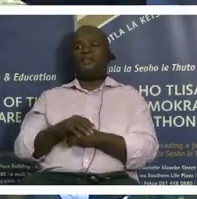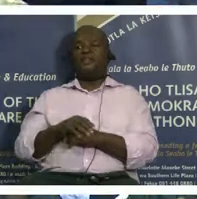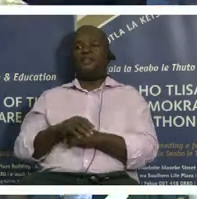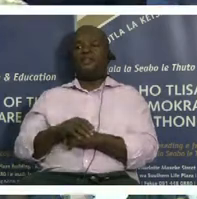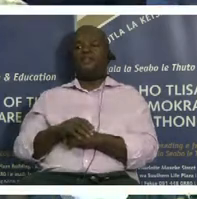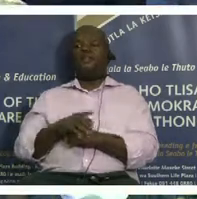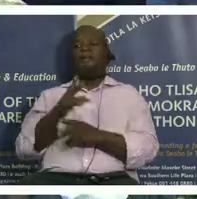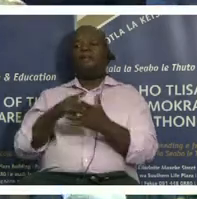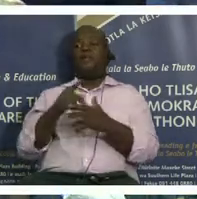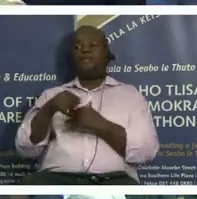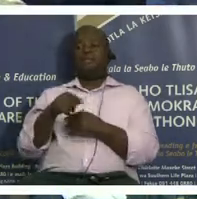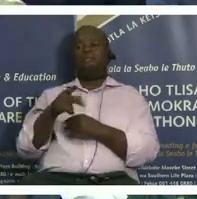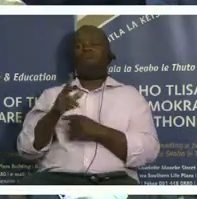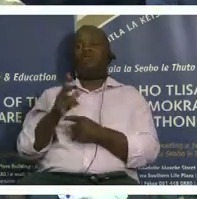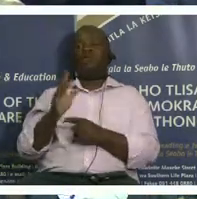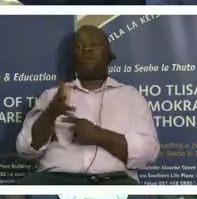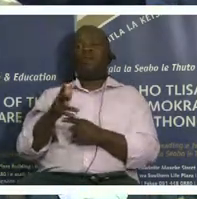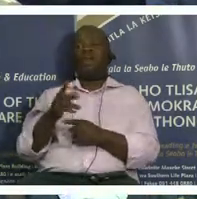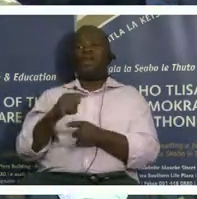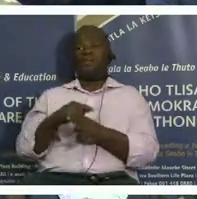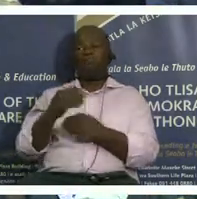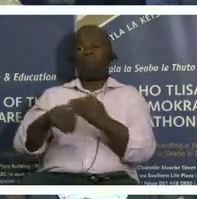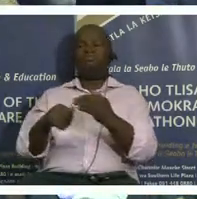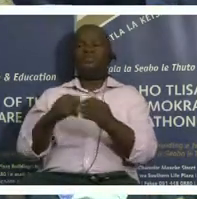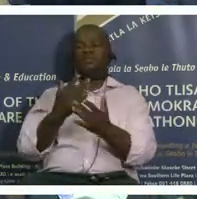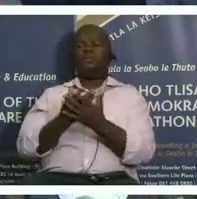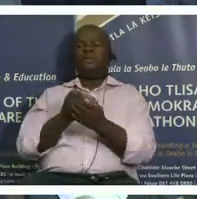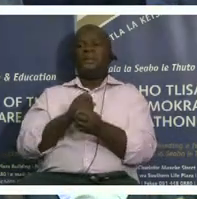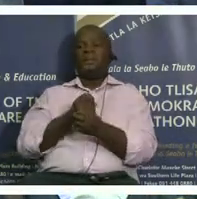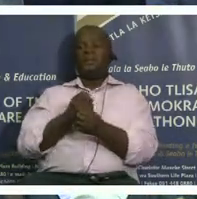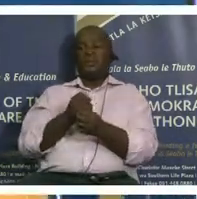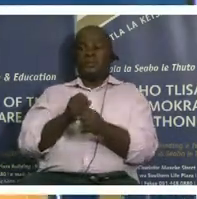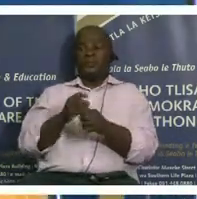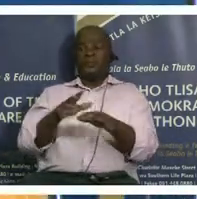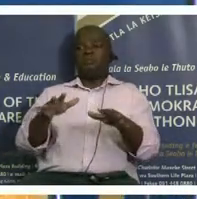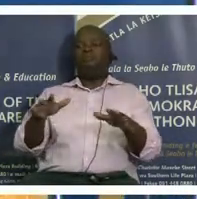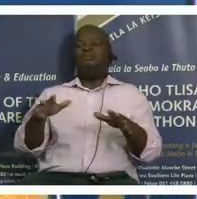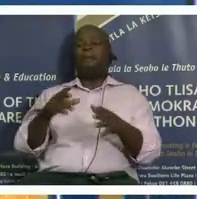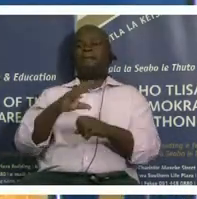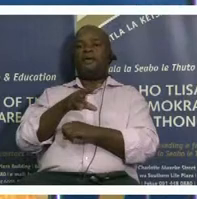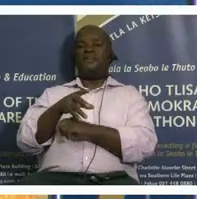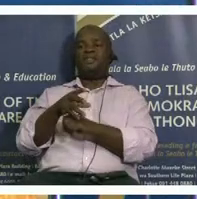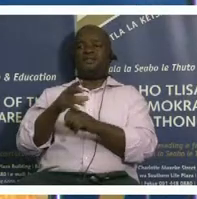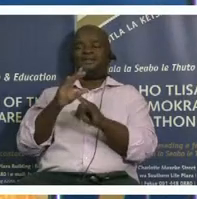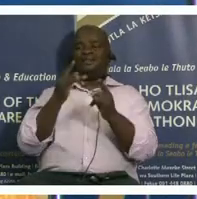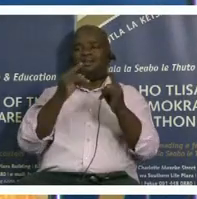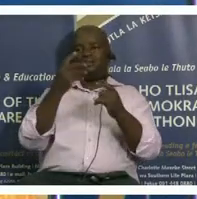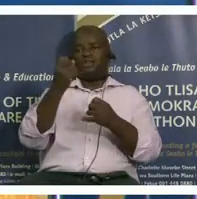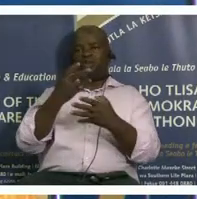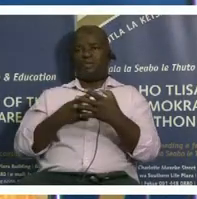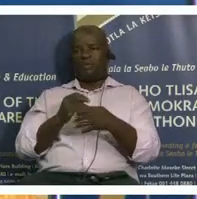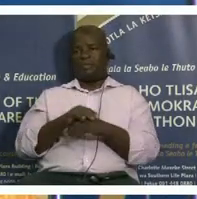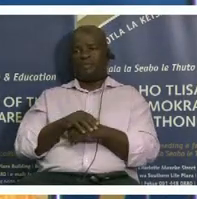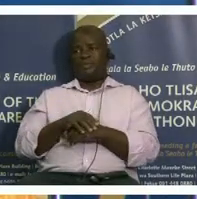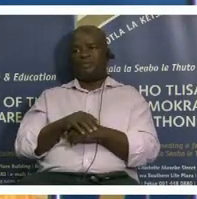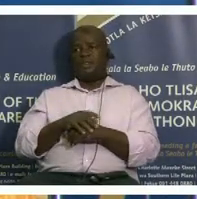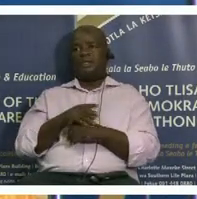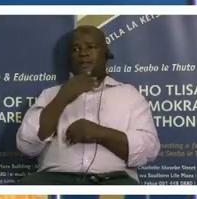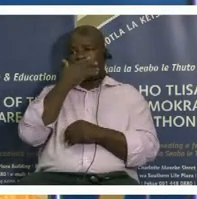project will, over time, be rolled out to other towns across the province.